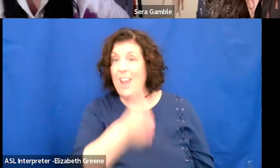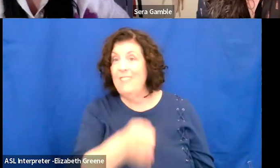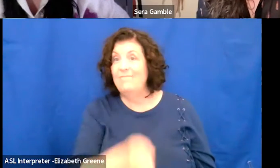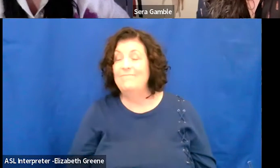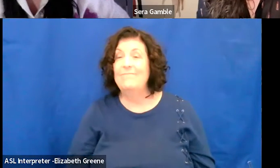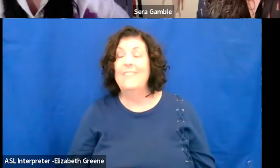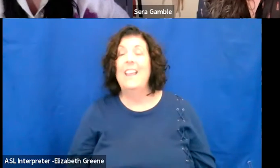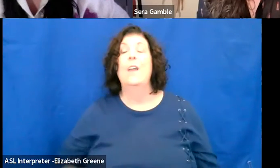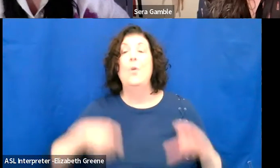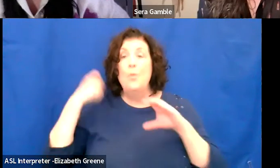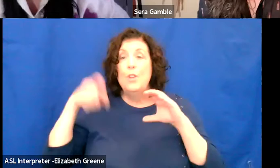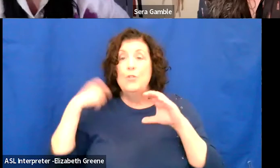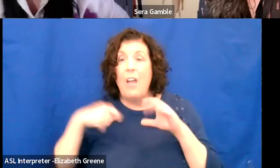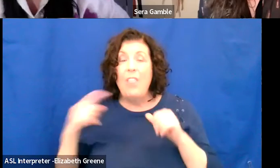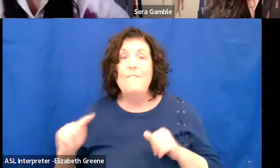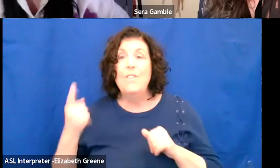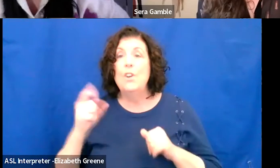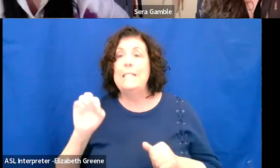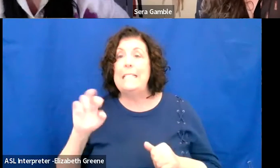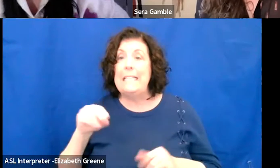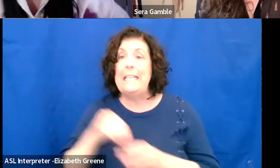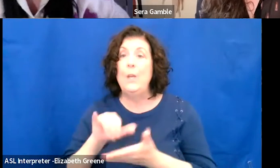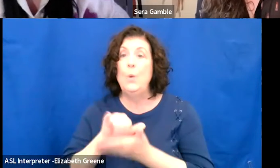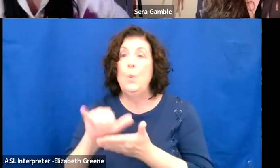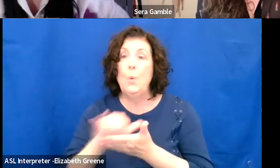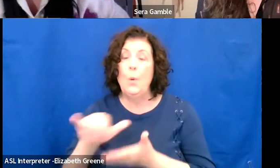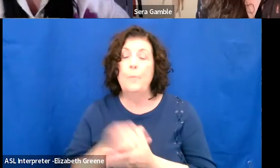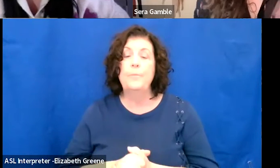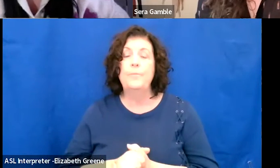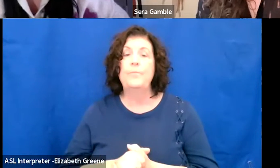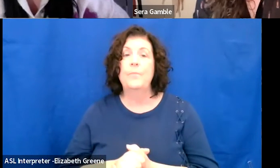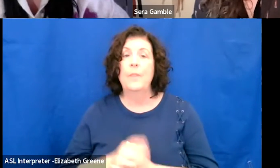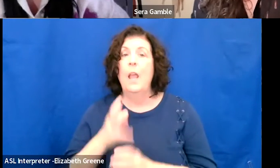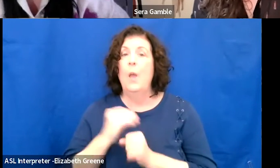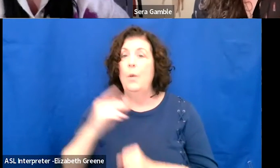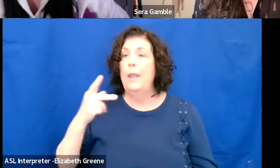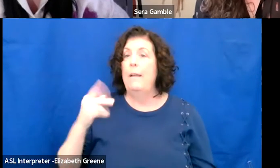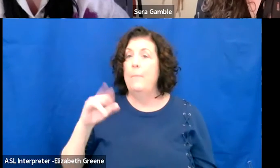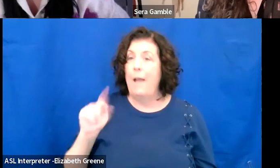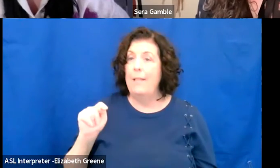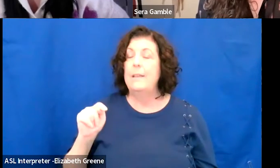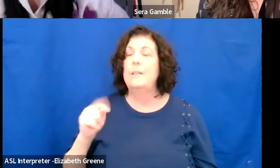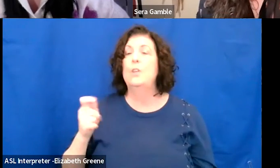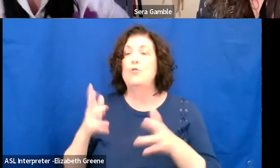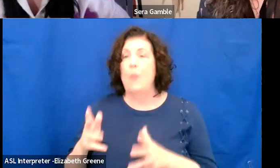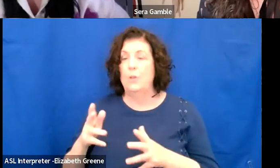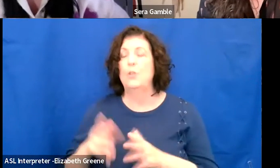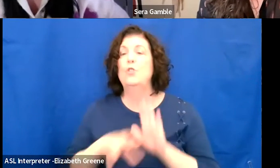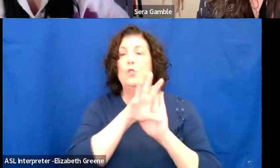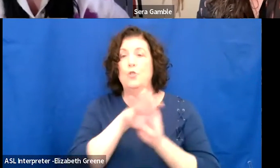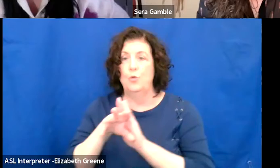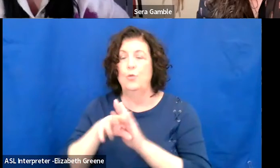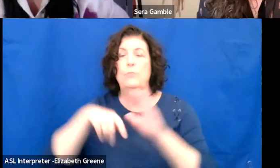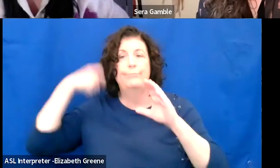we shot the first season in New York. We got a pilot director to shoot the first two, Lee Tollenberger.